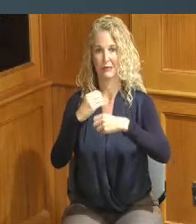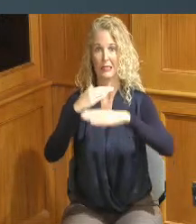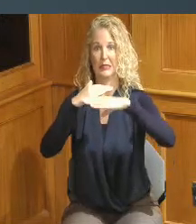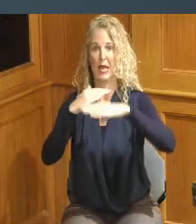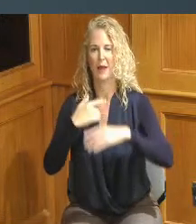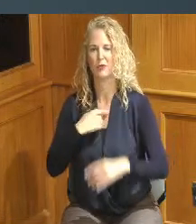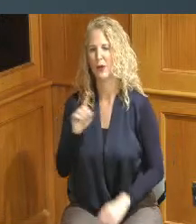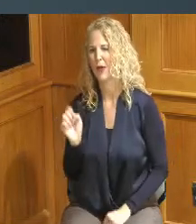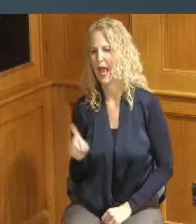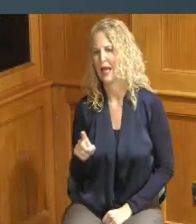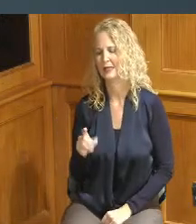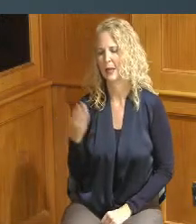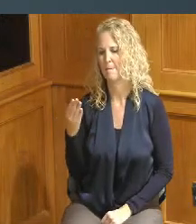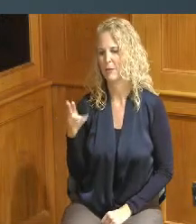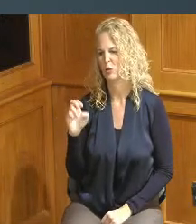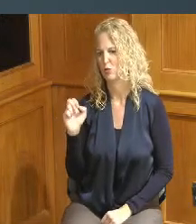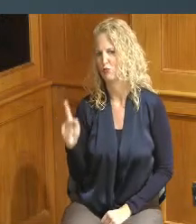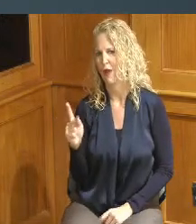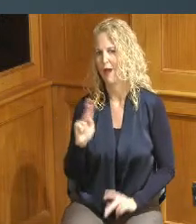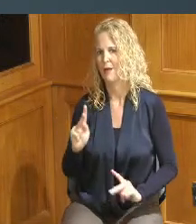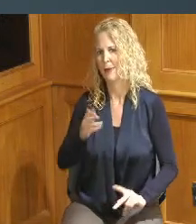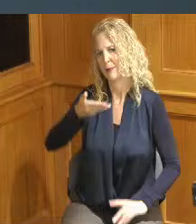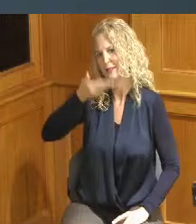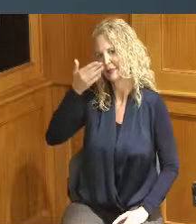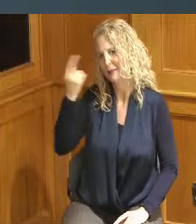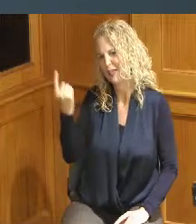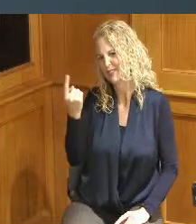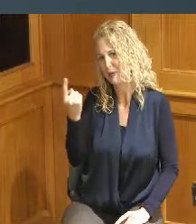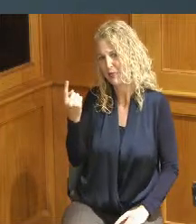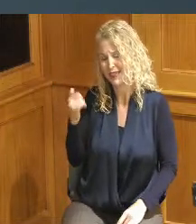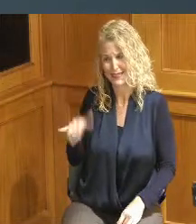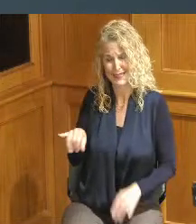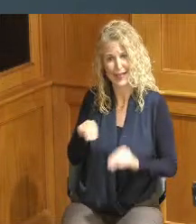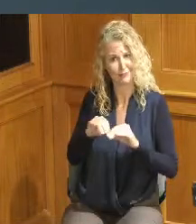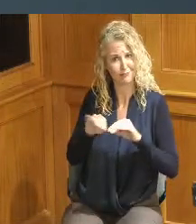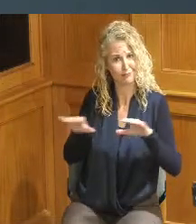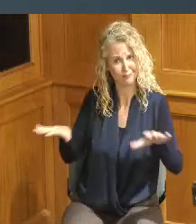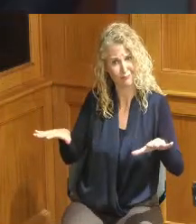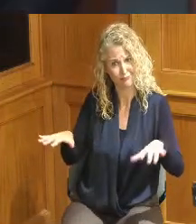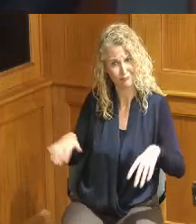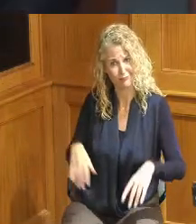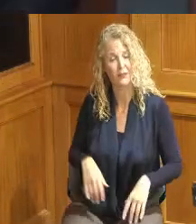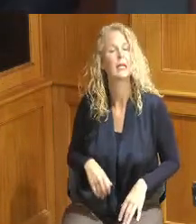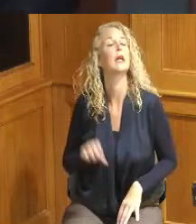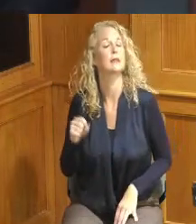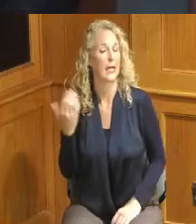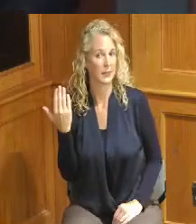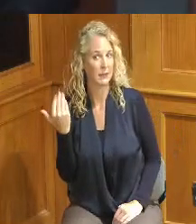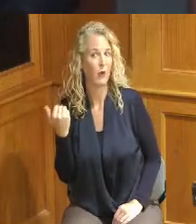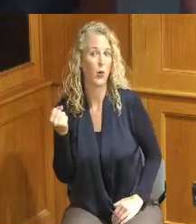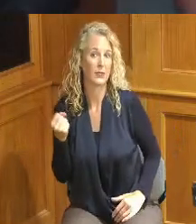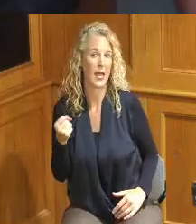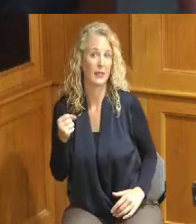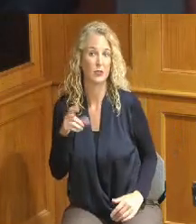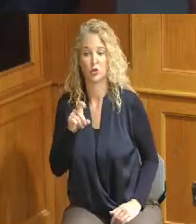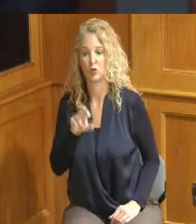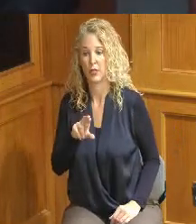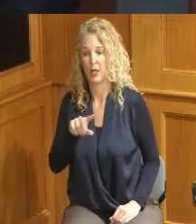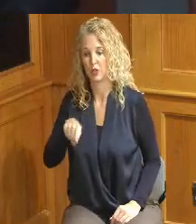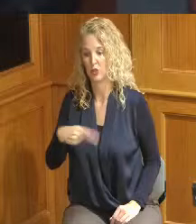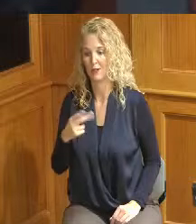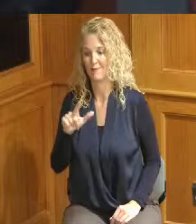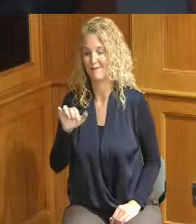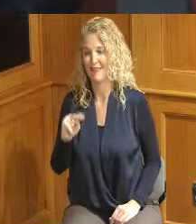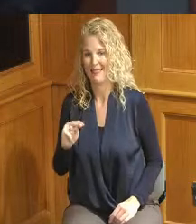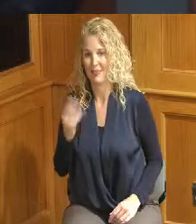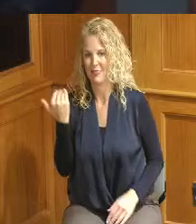Rock area, Yeah. they were So smelling something. as Is there a smell out there? yeah, there was. So as Dr. Phelan explained last